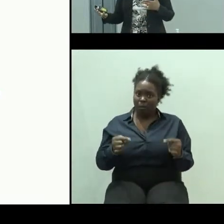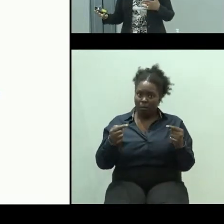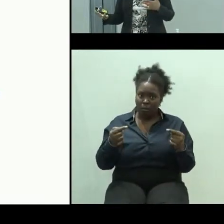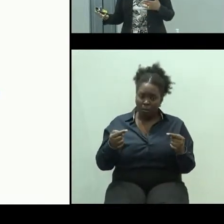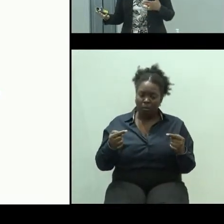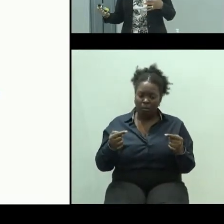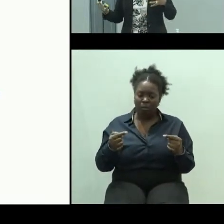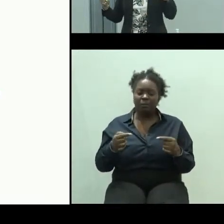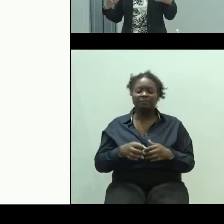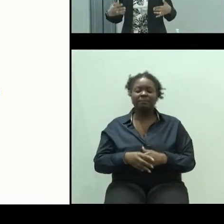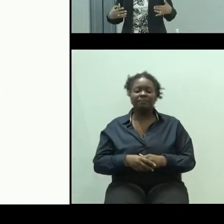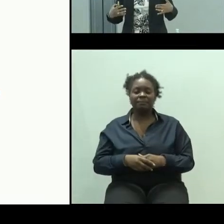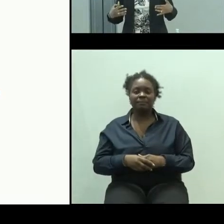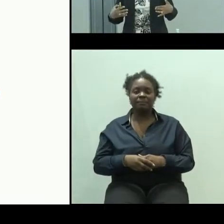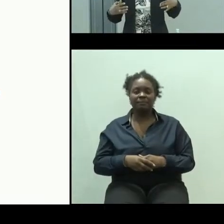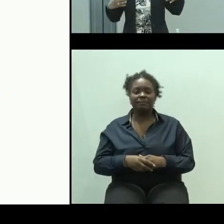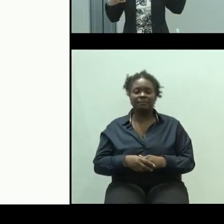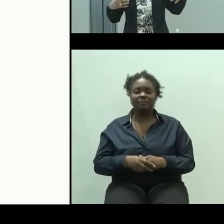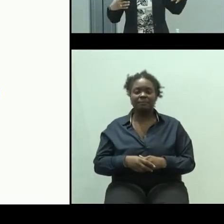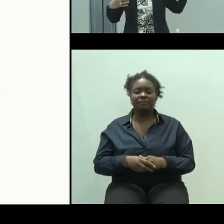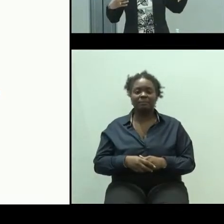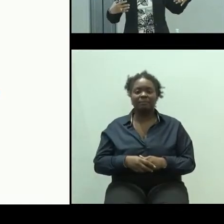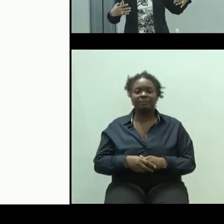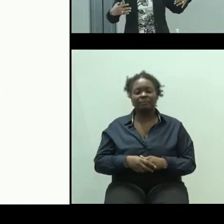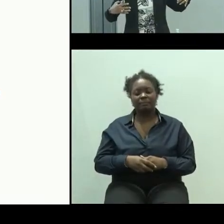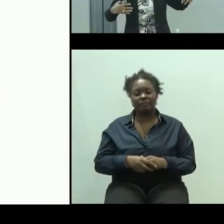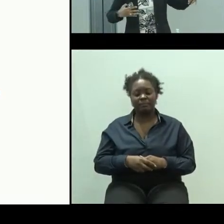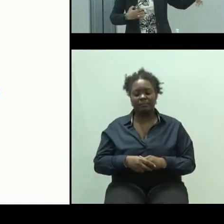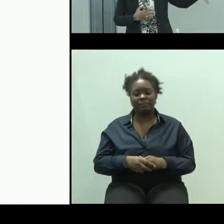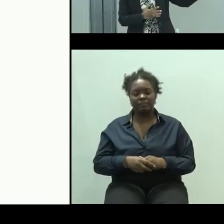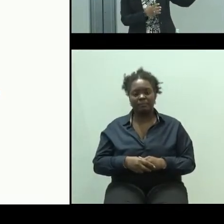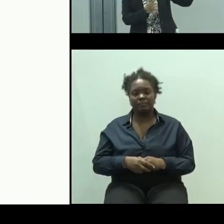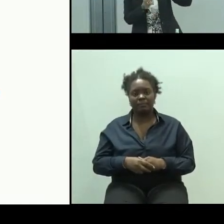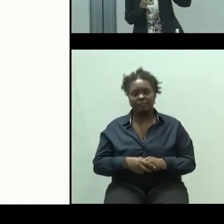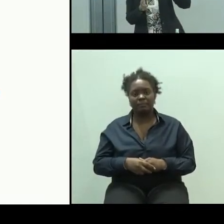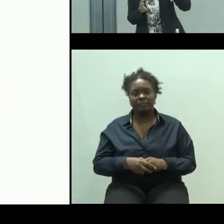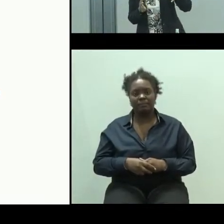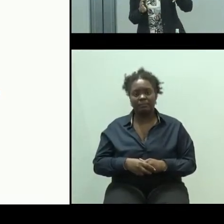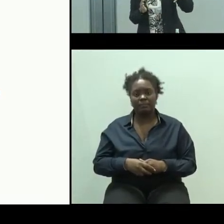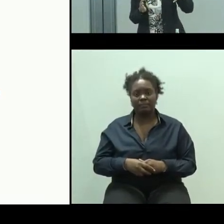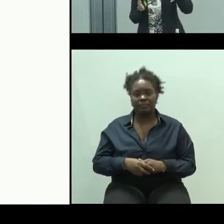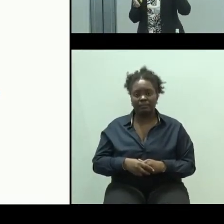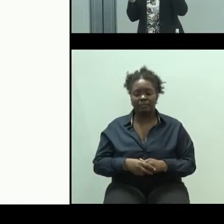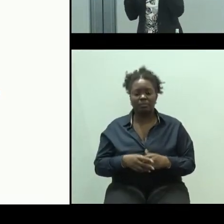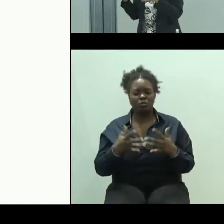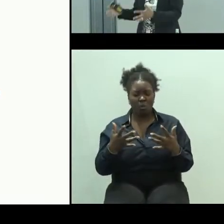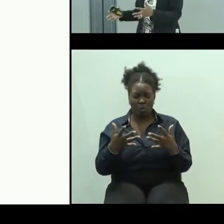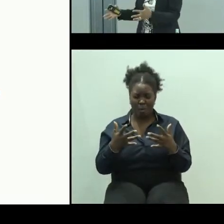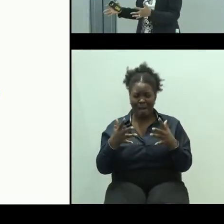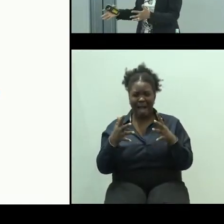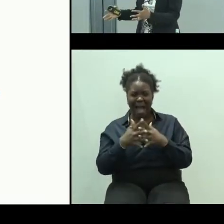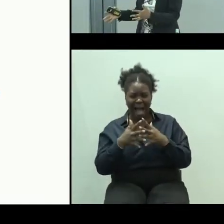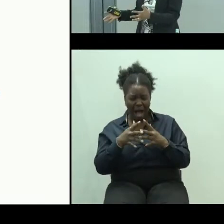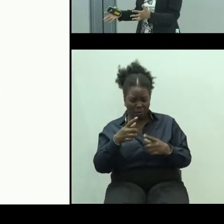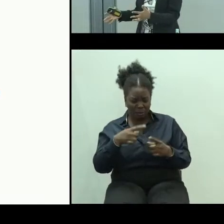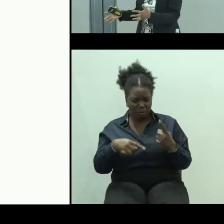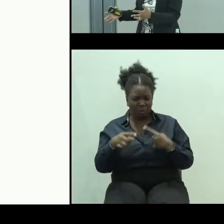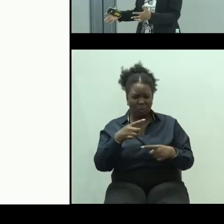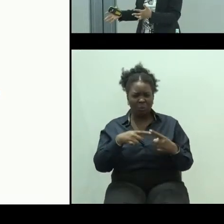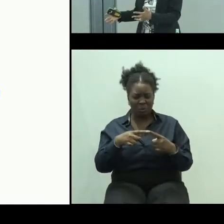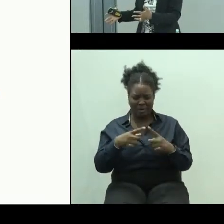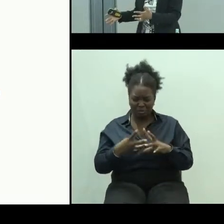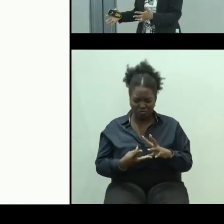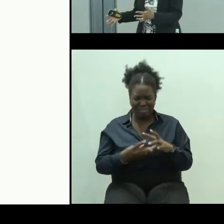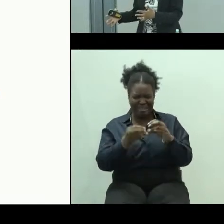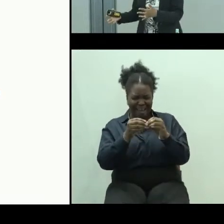actually address our desire to funnel or to channel as much of the carbon that we provide into the specific compound